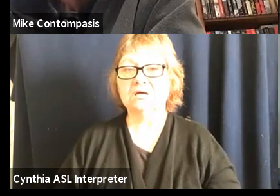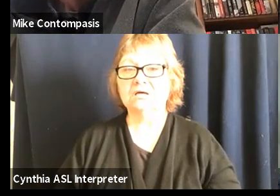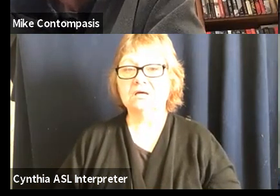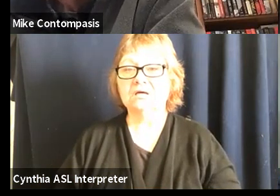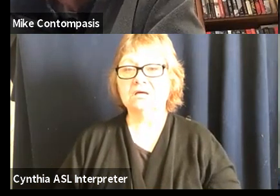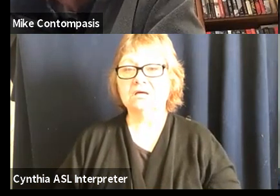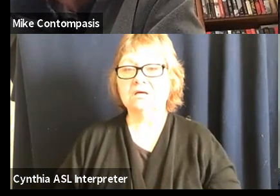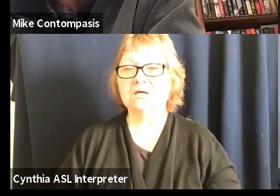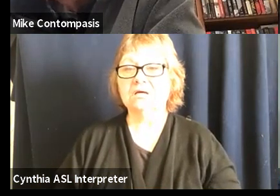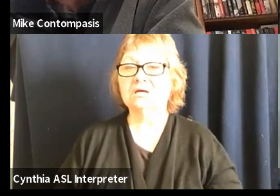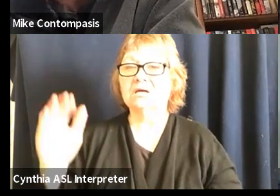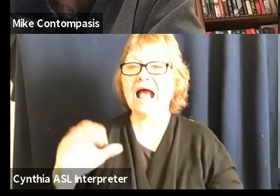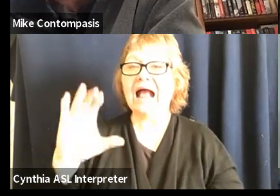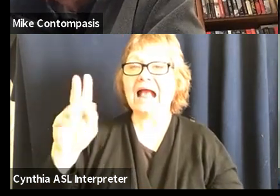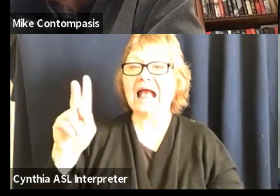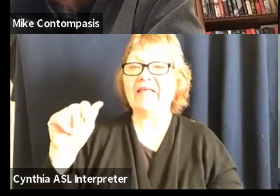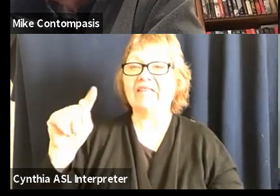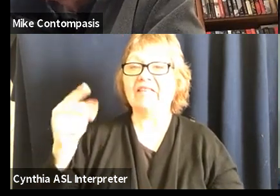Otherwise, it's Kathleen Adams.